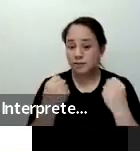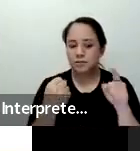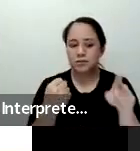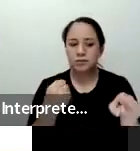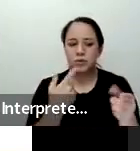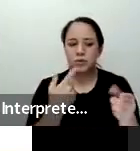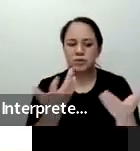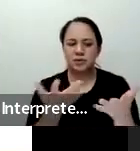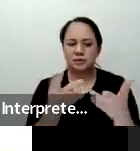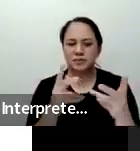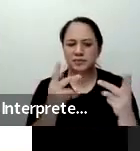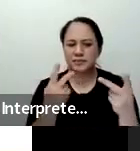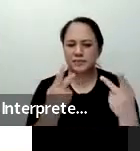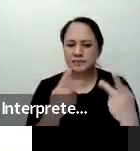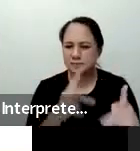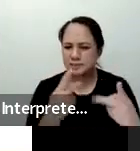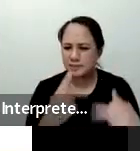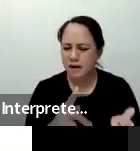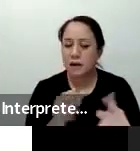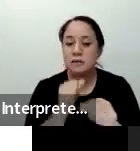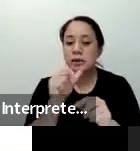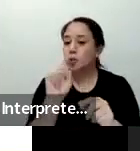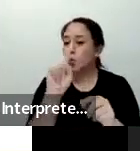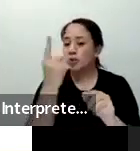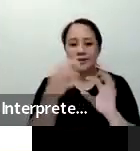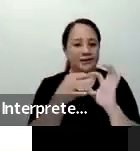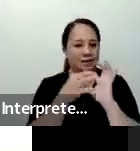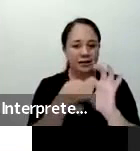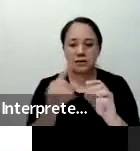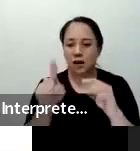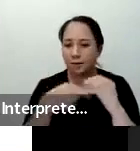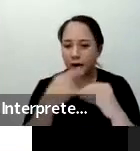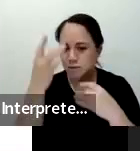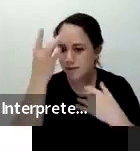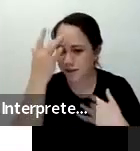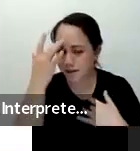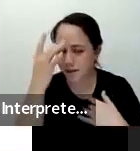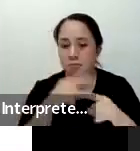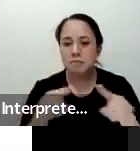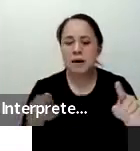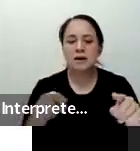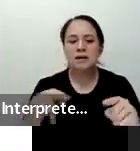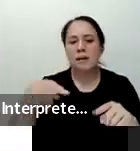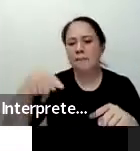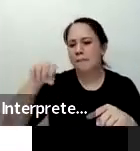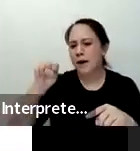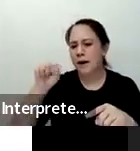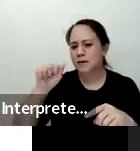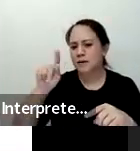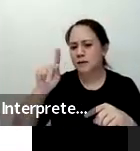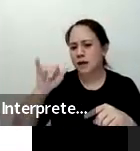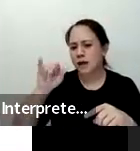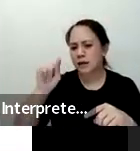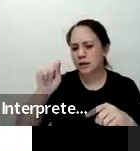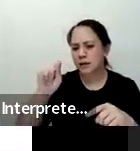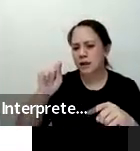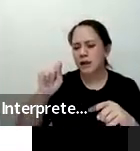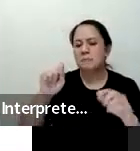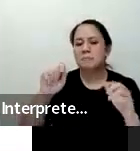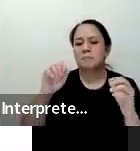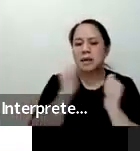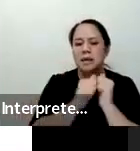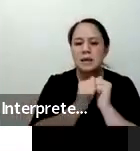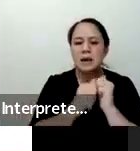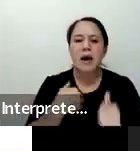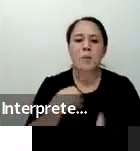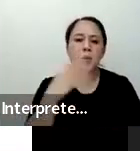pasakit, it's not only related to the disease, but also pasakit as having the experience of